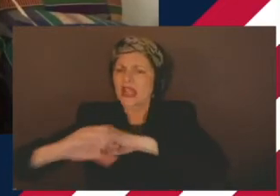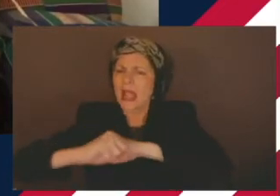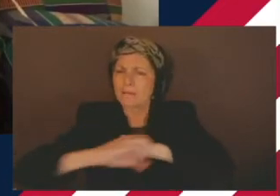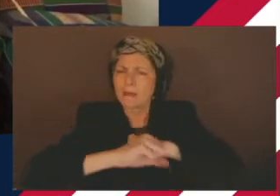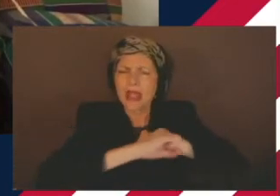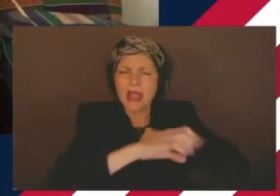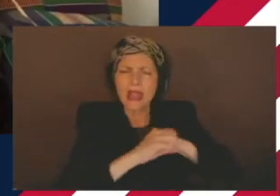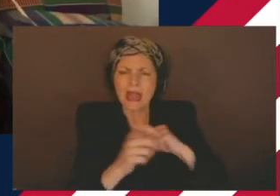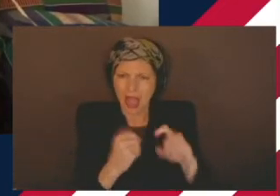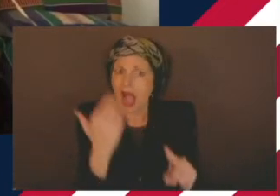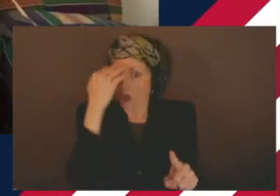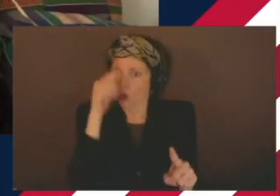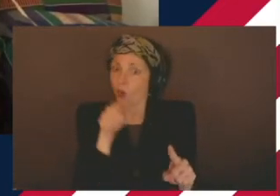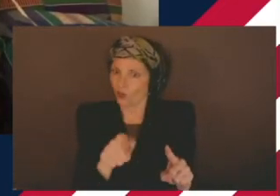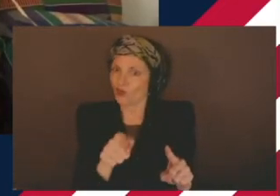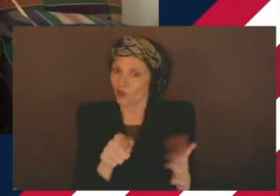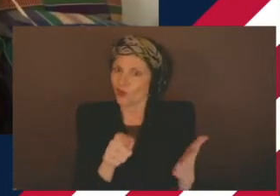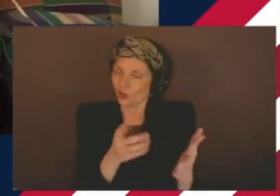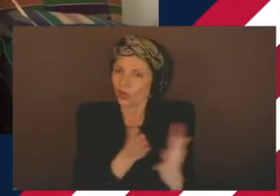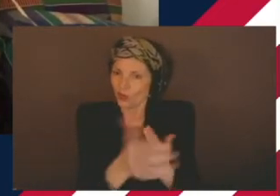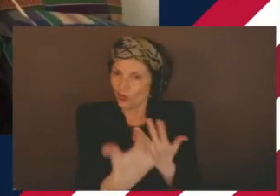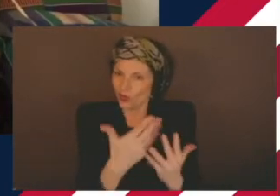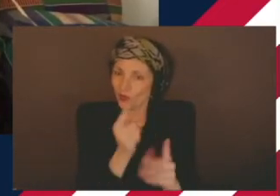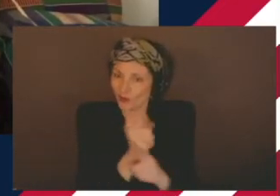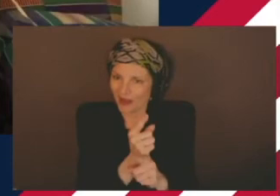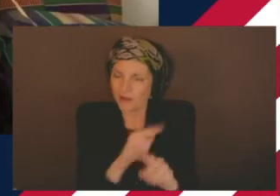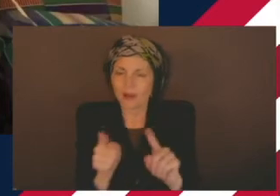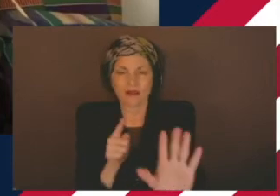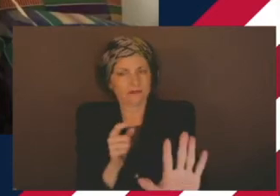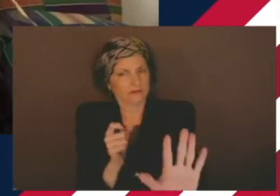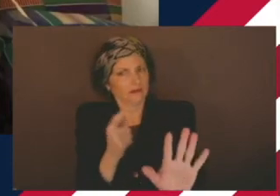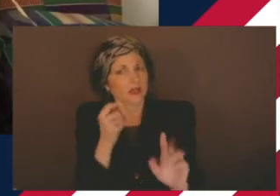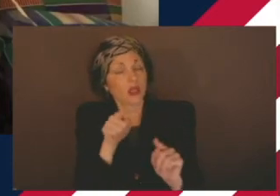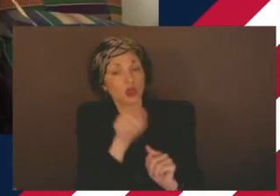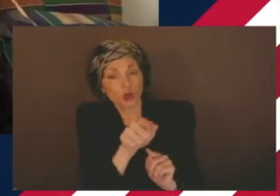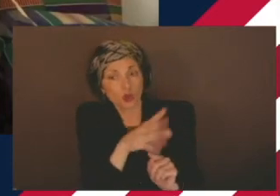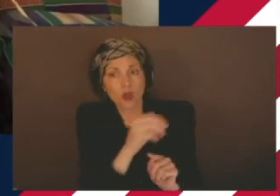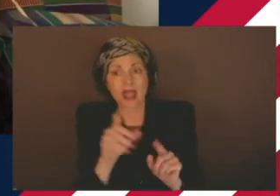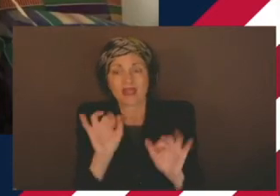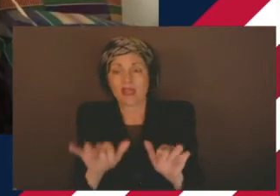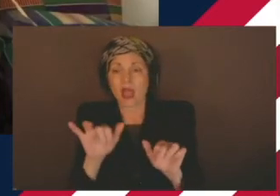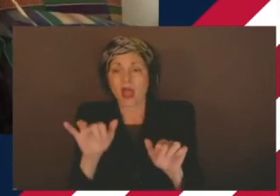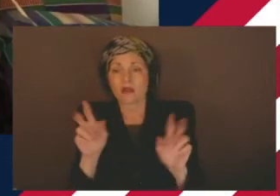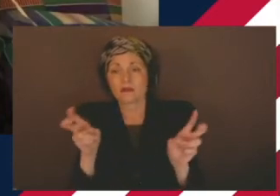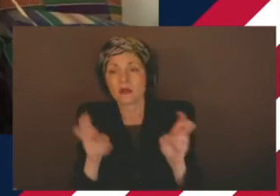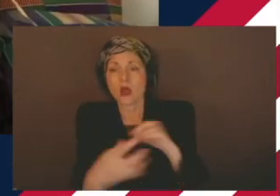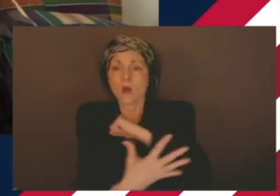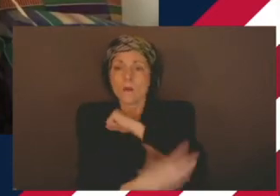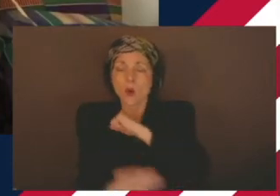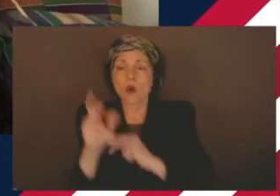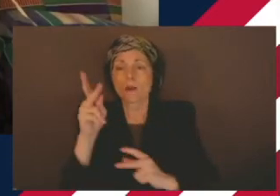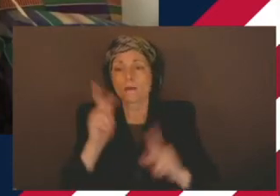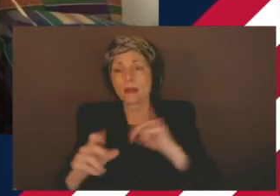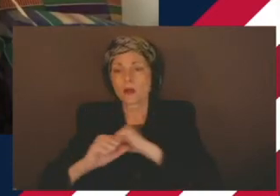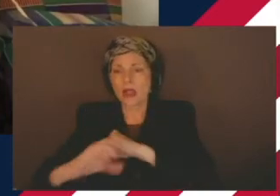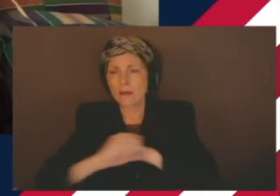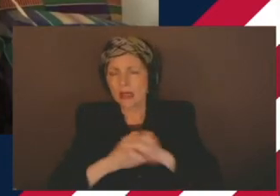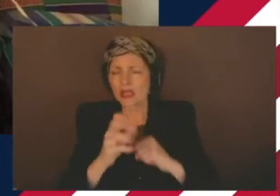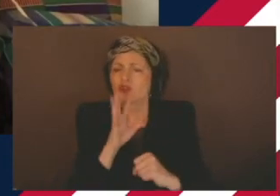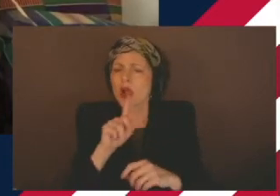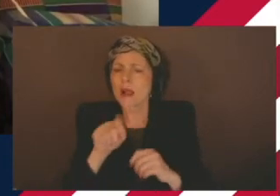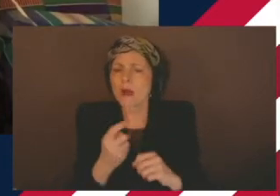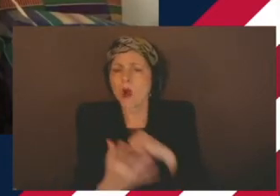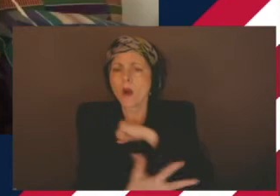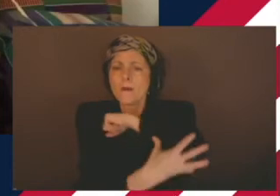record the fact that you and the Poor People's Campaign talk about poverty and racism together. And could